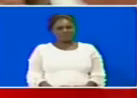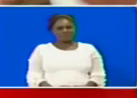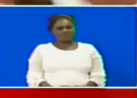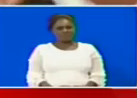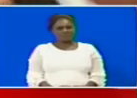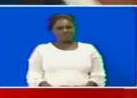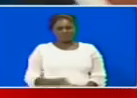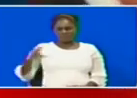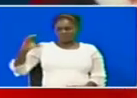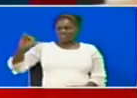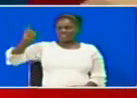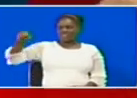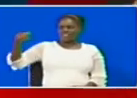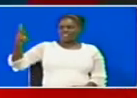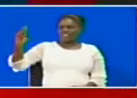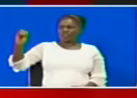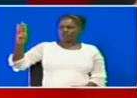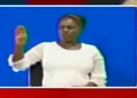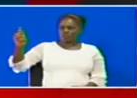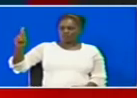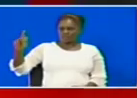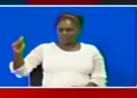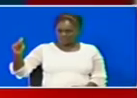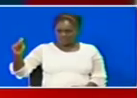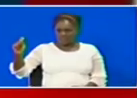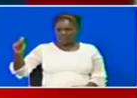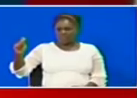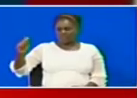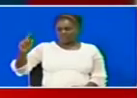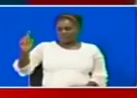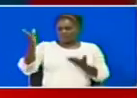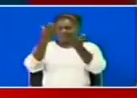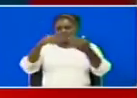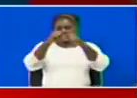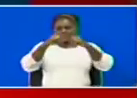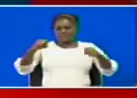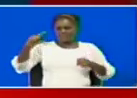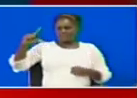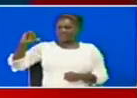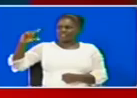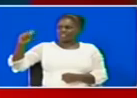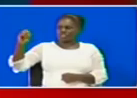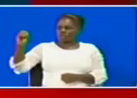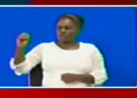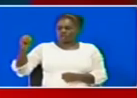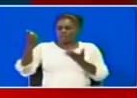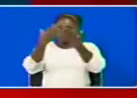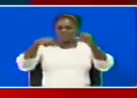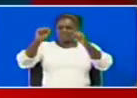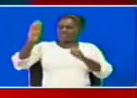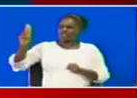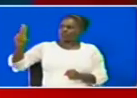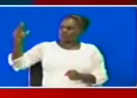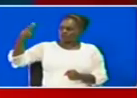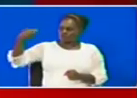chief justice Roberts President Carter President Clinton President Bush